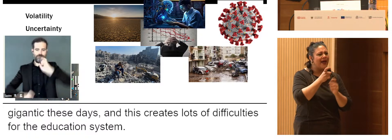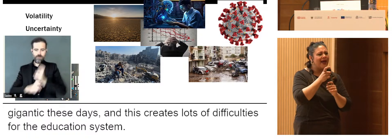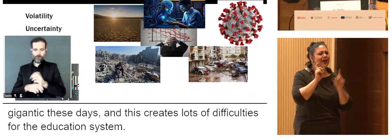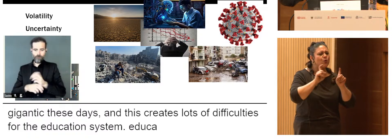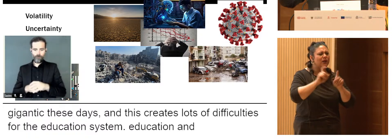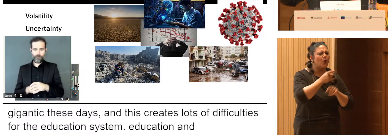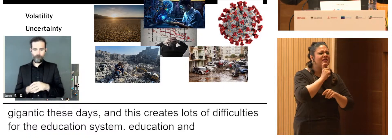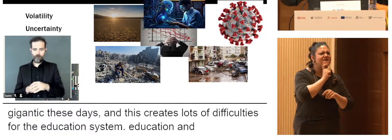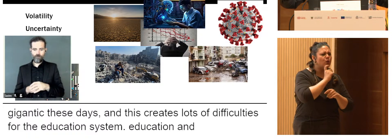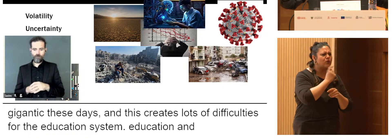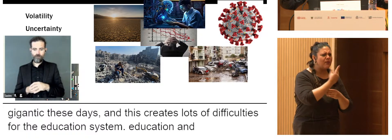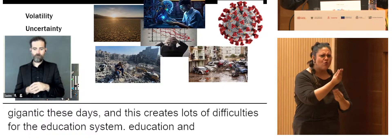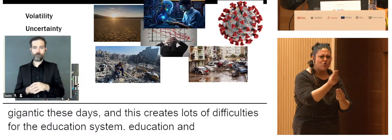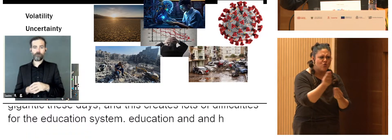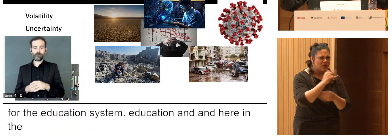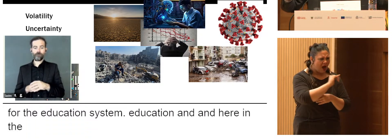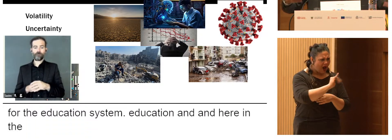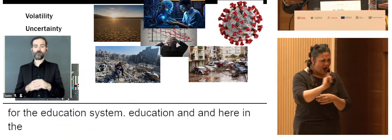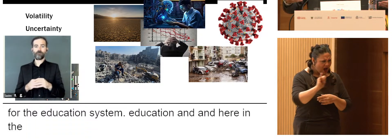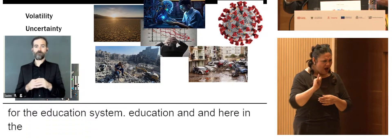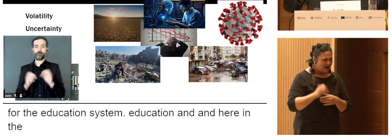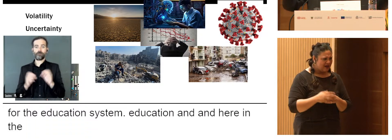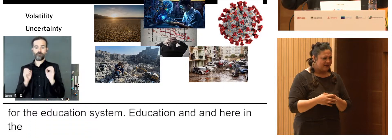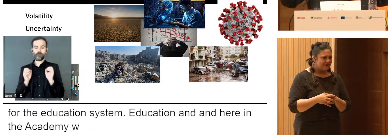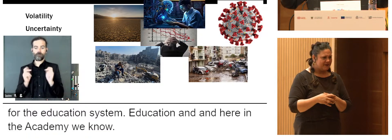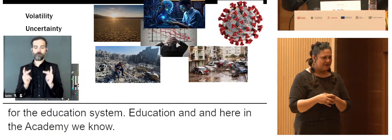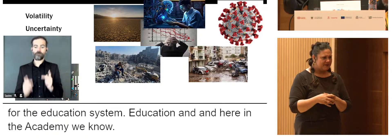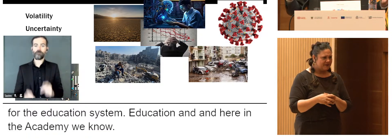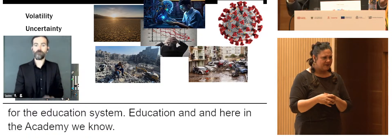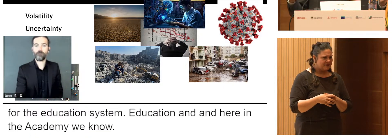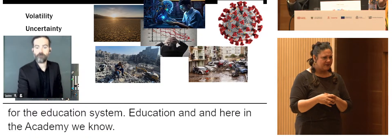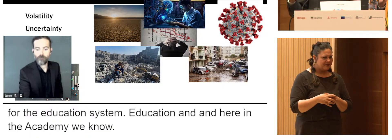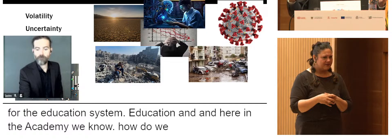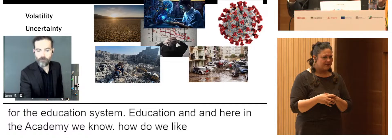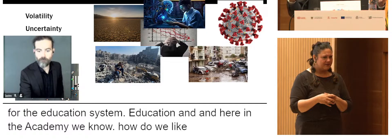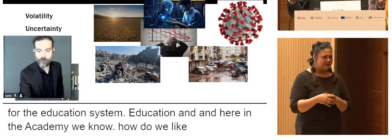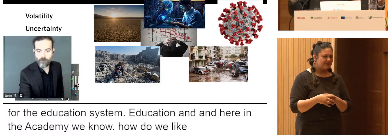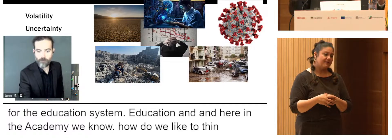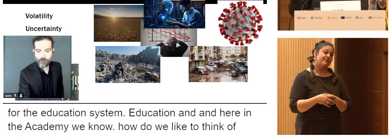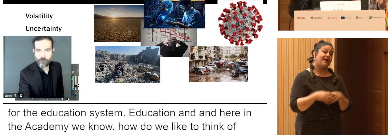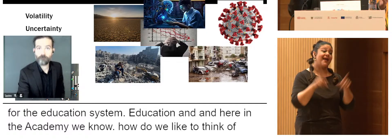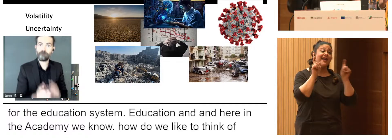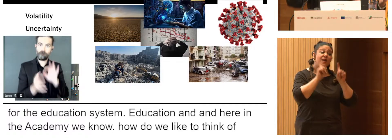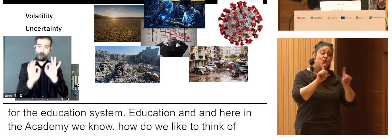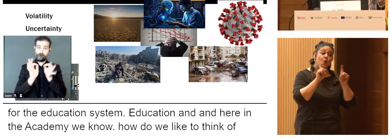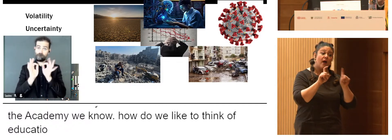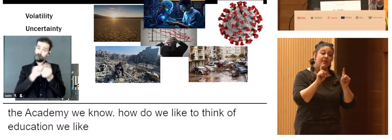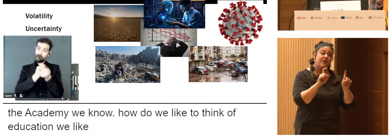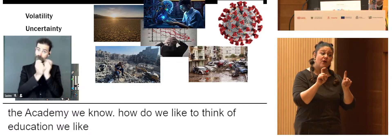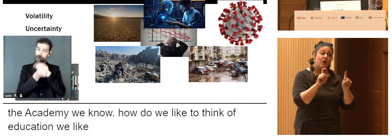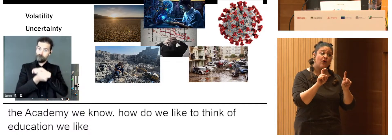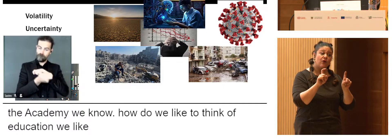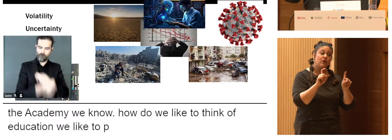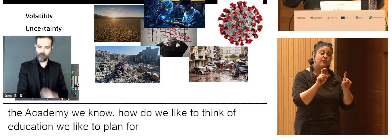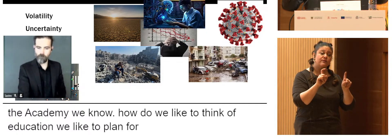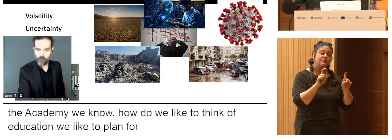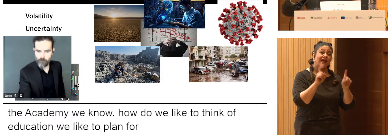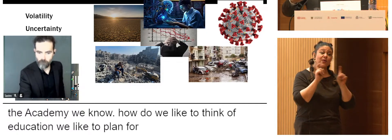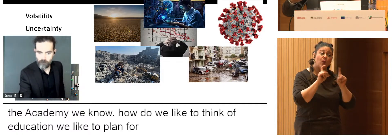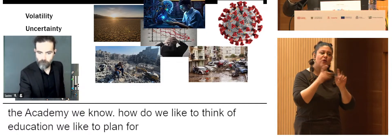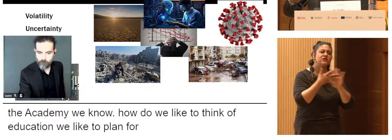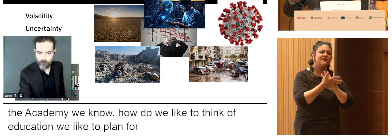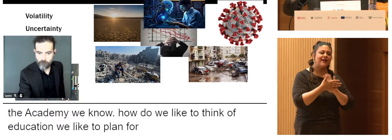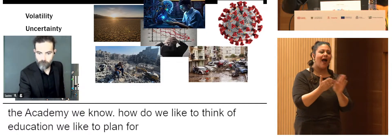and here in the academy, we know how do we like to think of education. We like to plan for 10 years, then